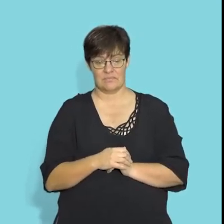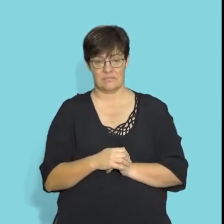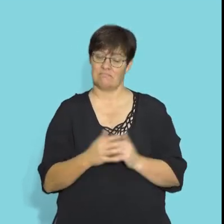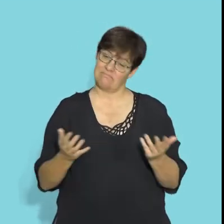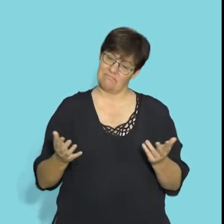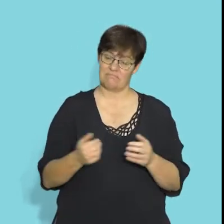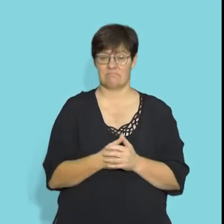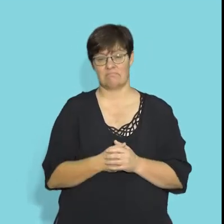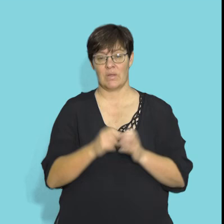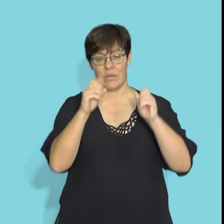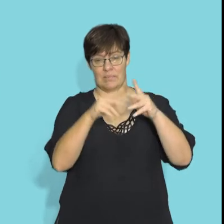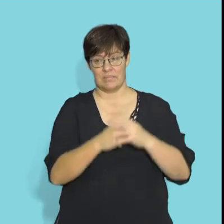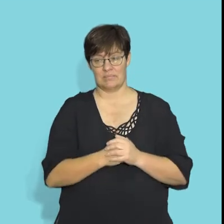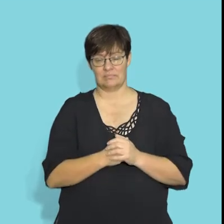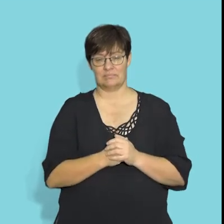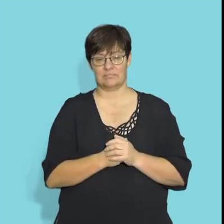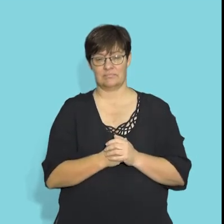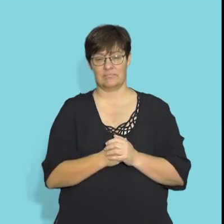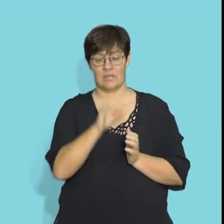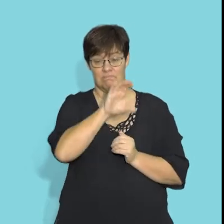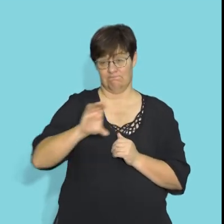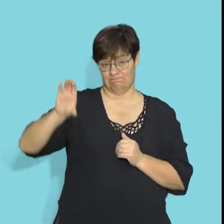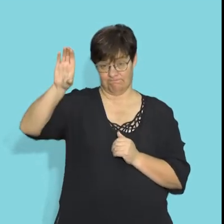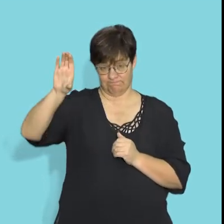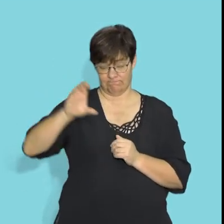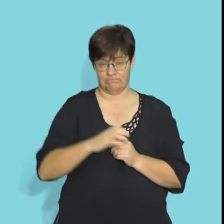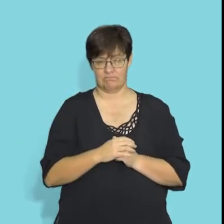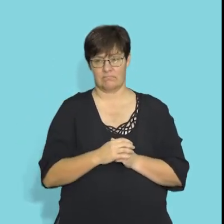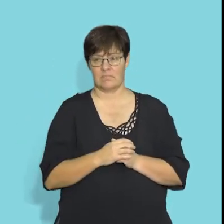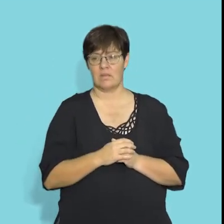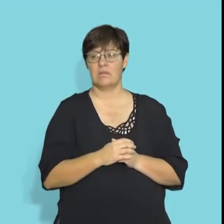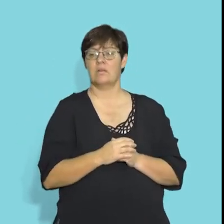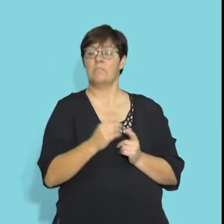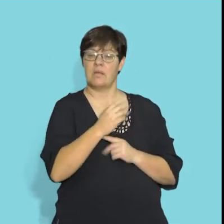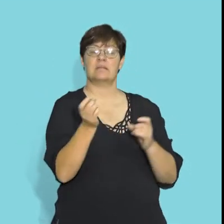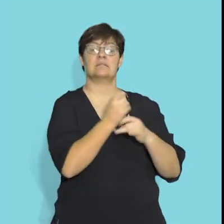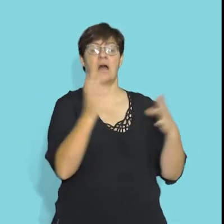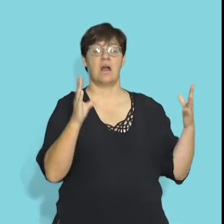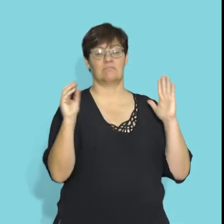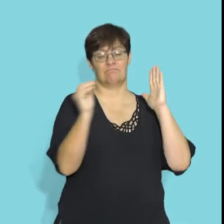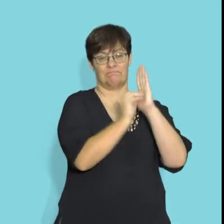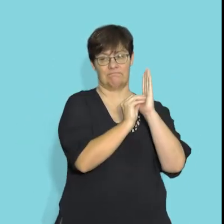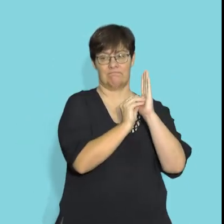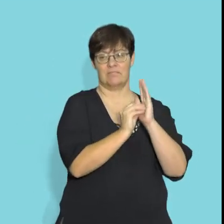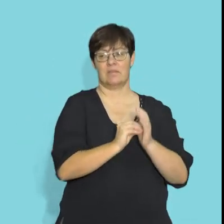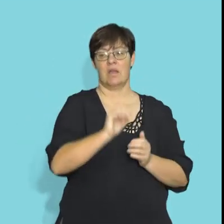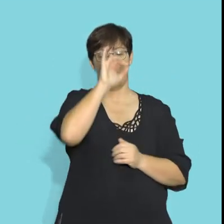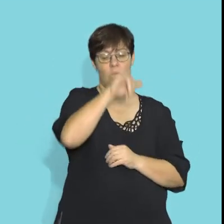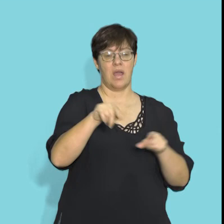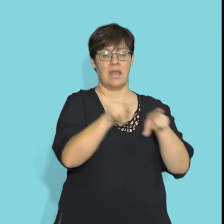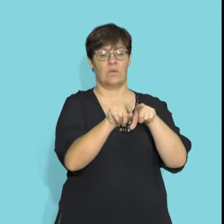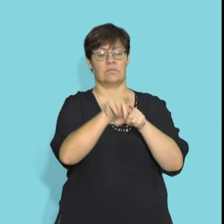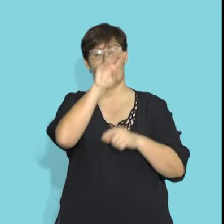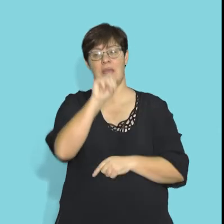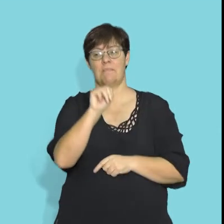Yeah, all right. So let's jump into it. Always what I'm going to do is I'm going to start, and I've said this